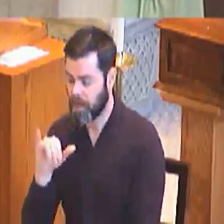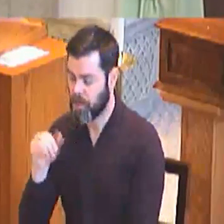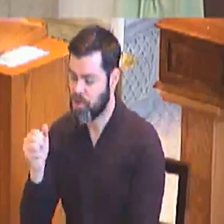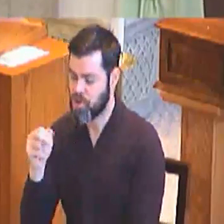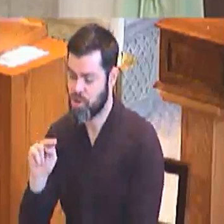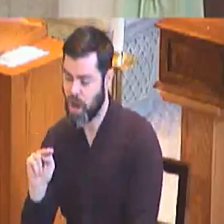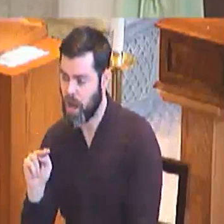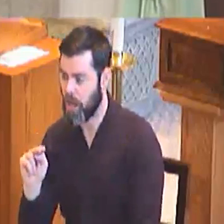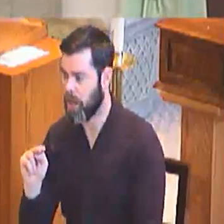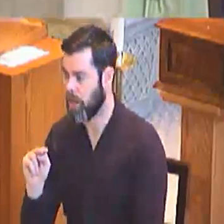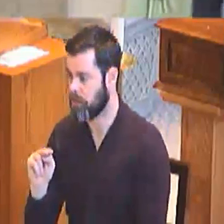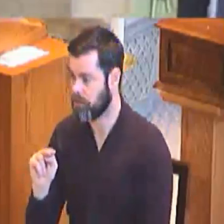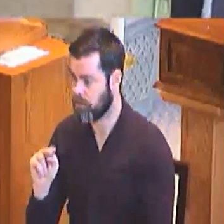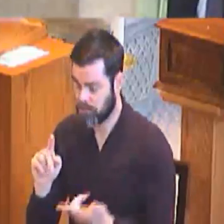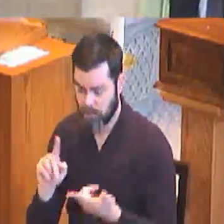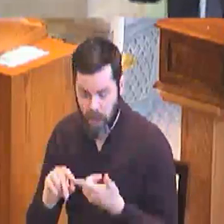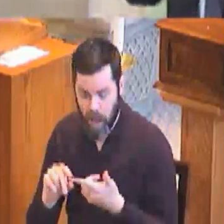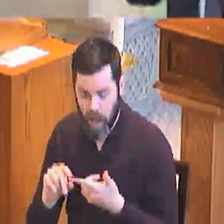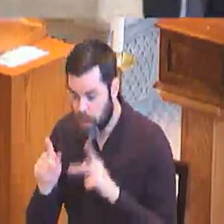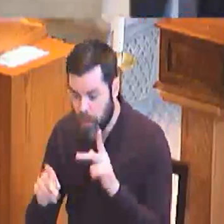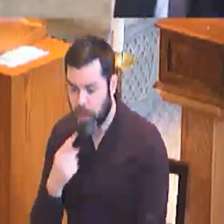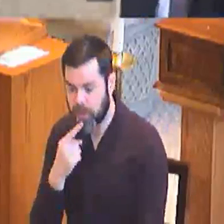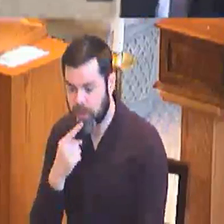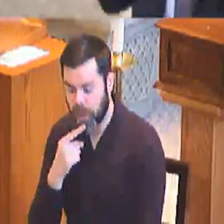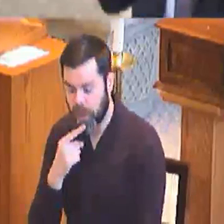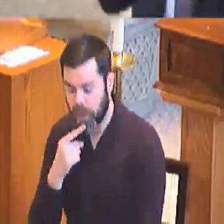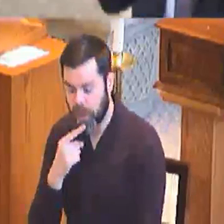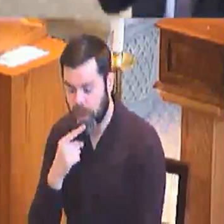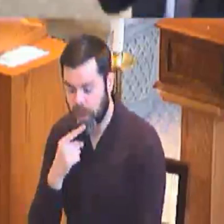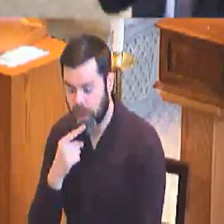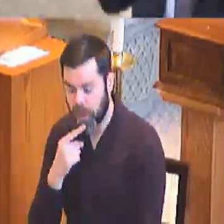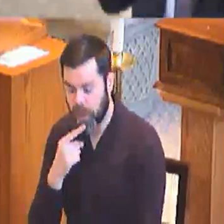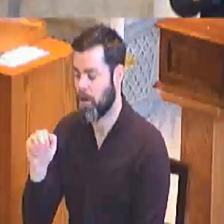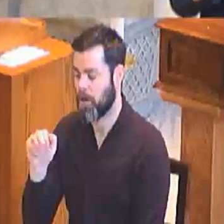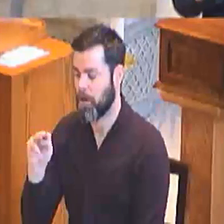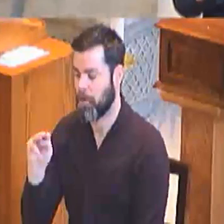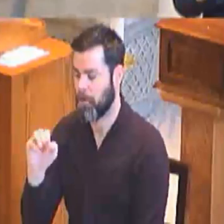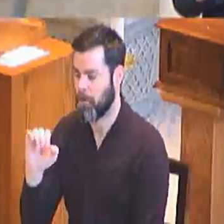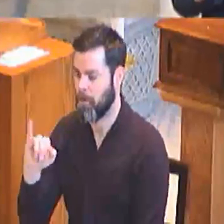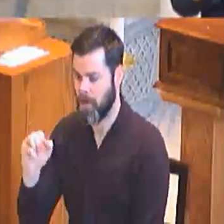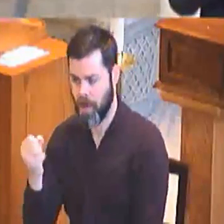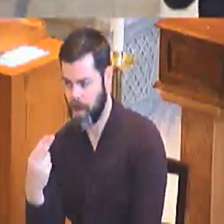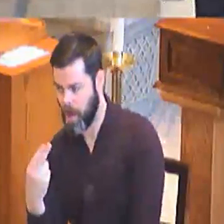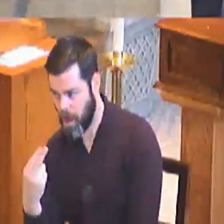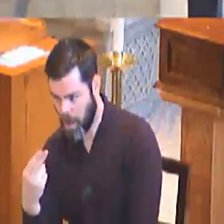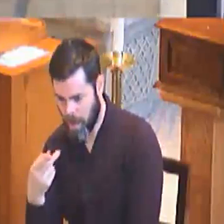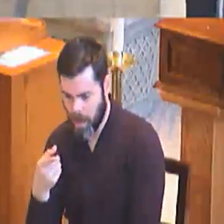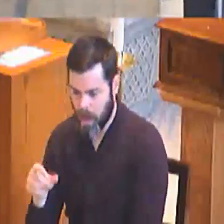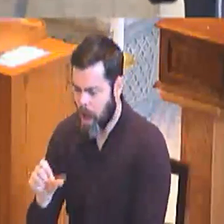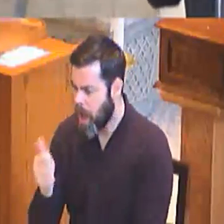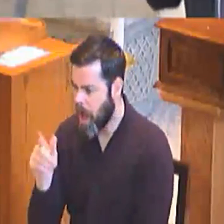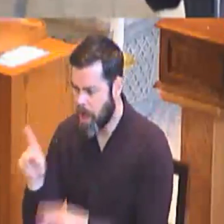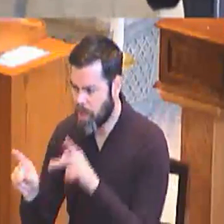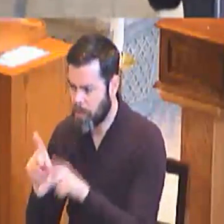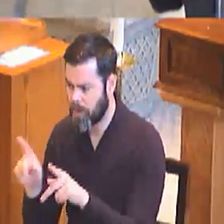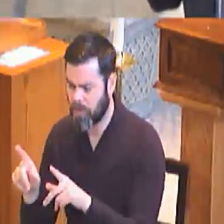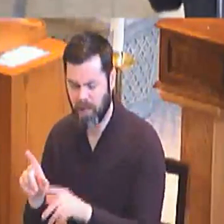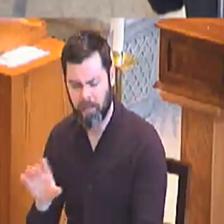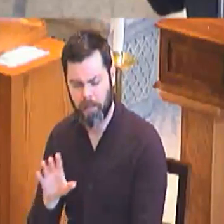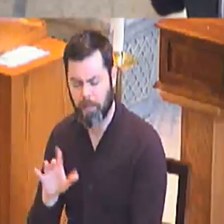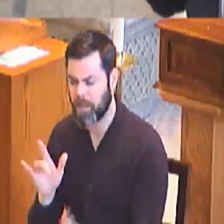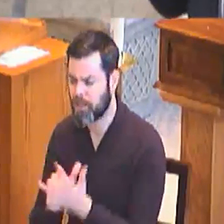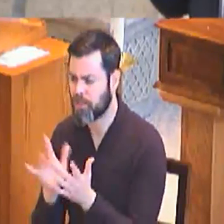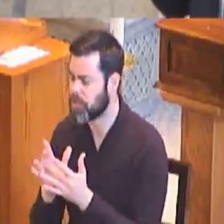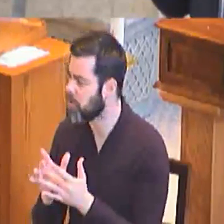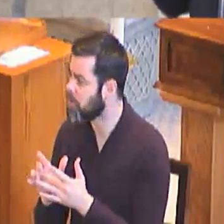Jeremiah, and still others say one of the prophets." And he said to them, "But who do